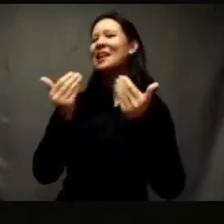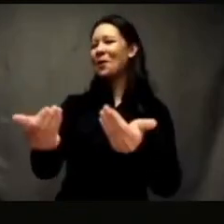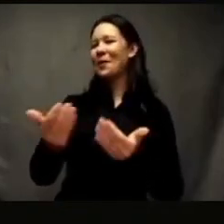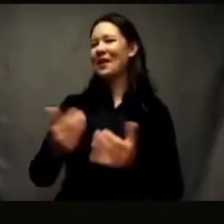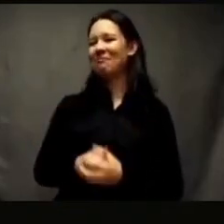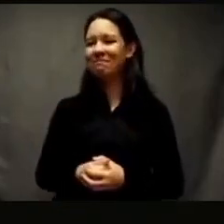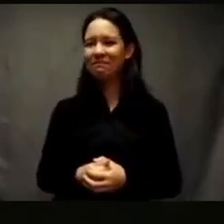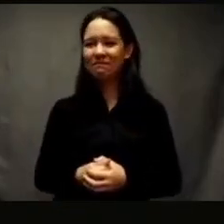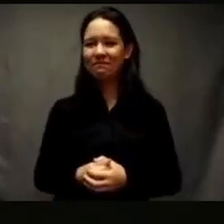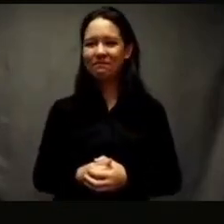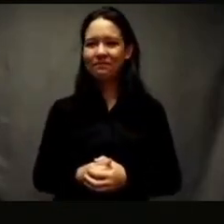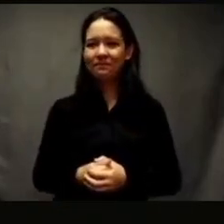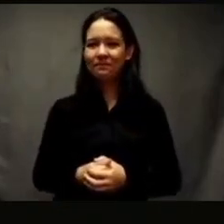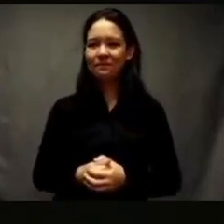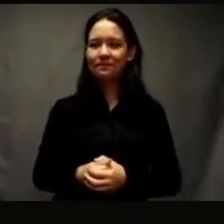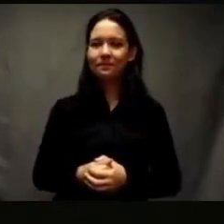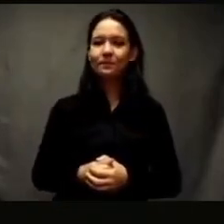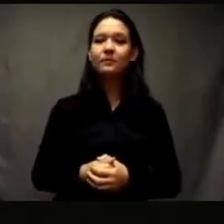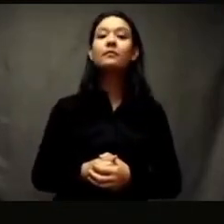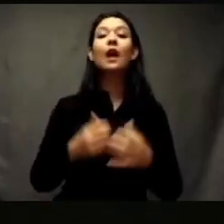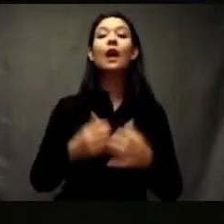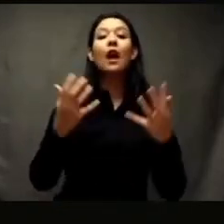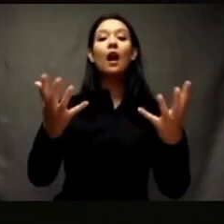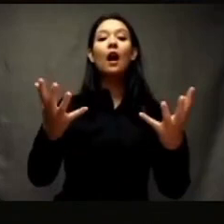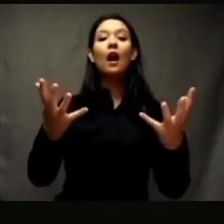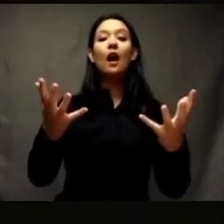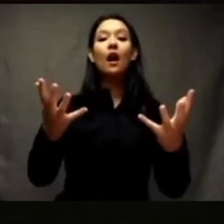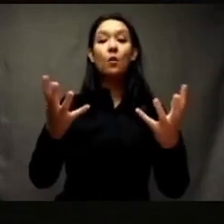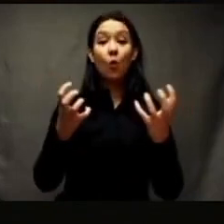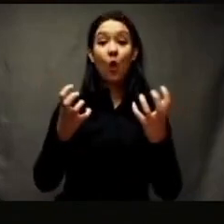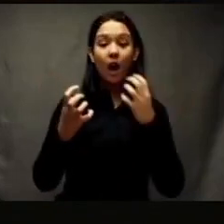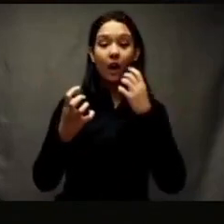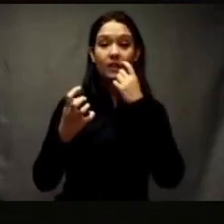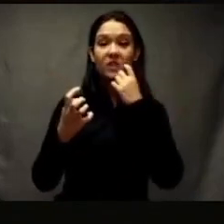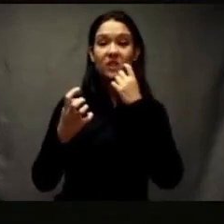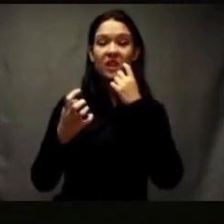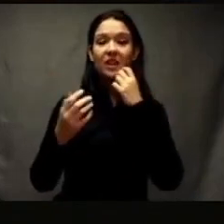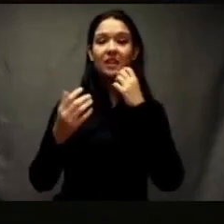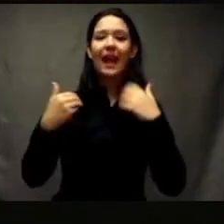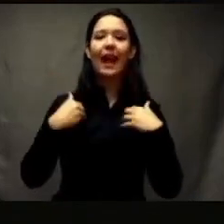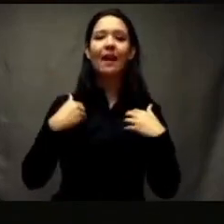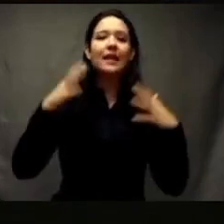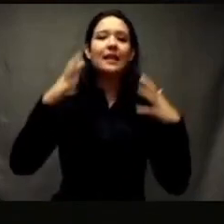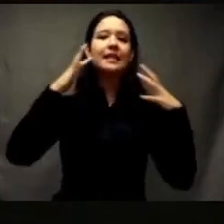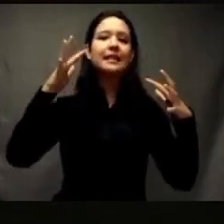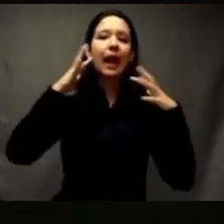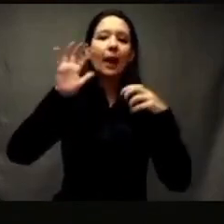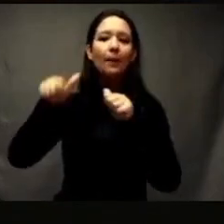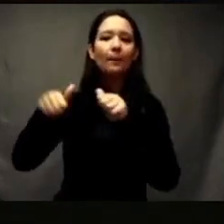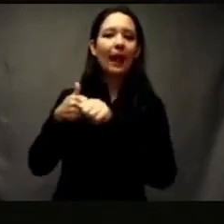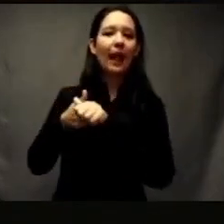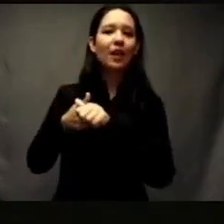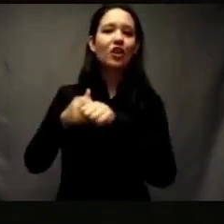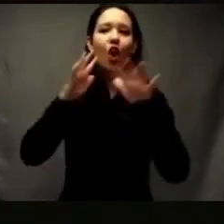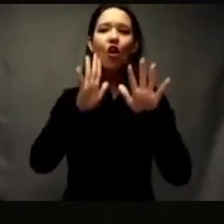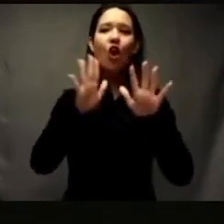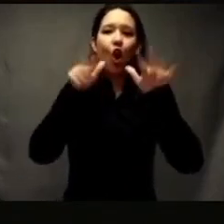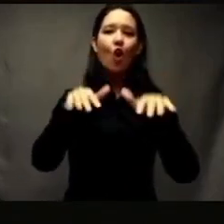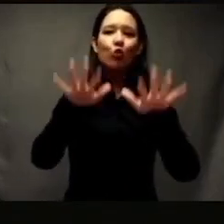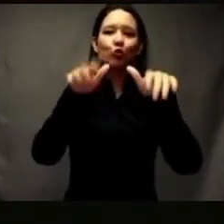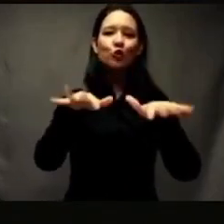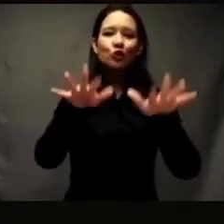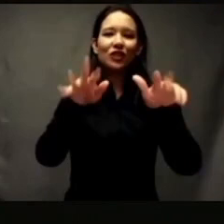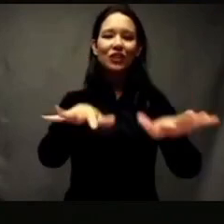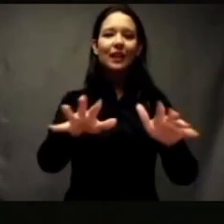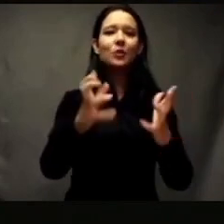fish do. And I actually want them to play like an ocean sound when I start their program. So